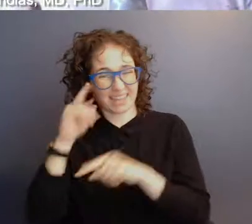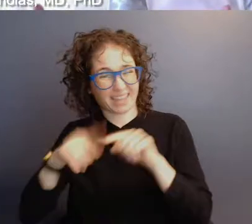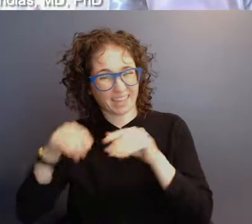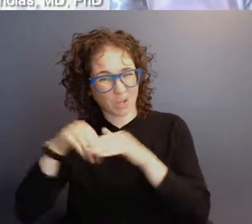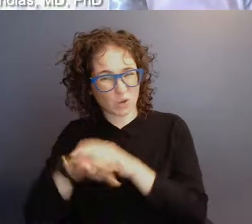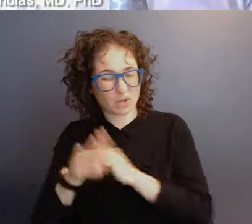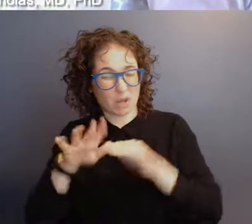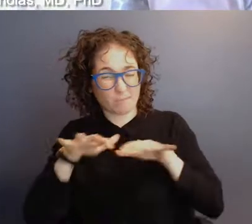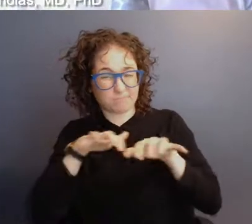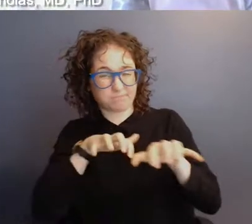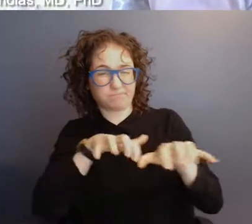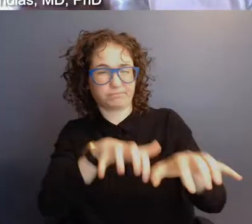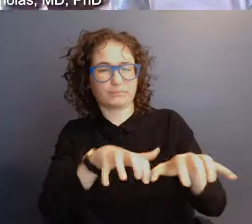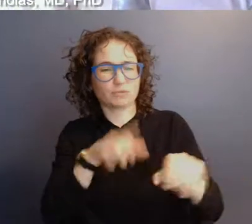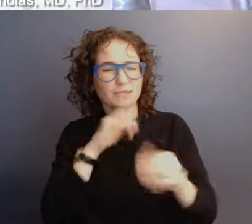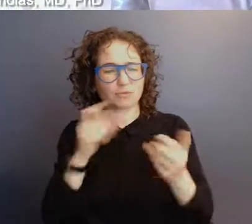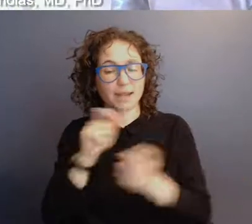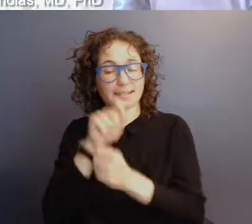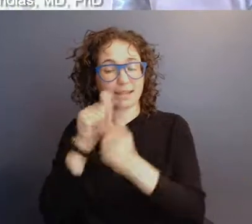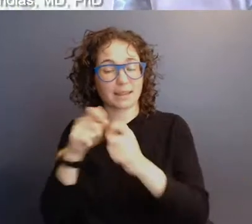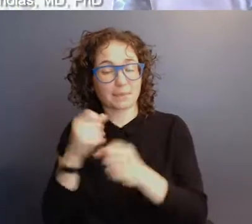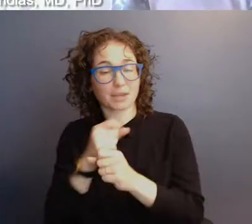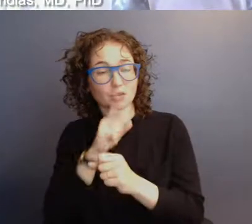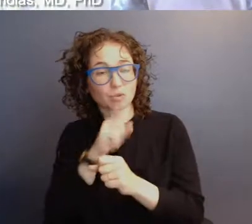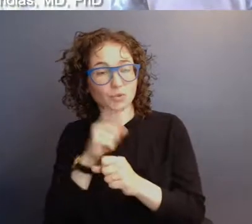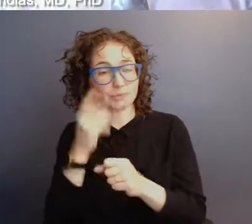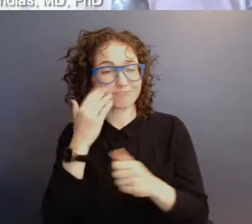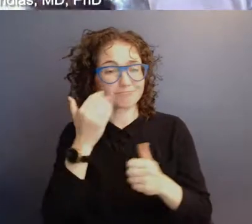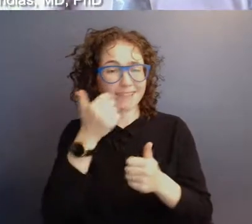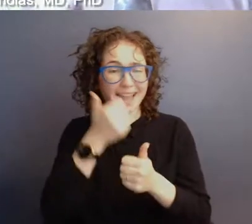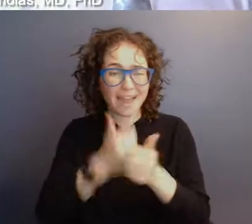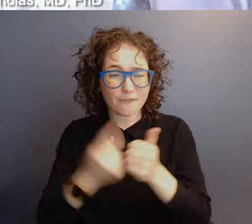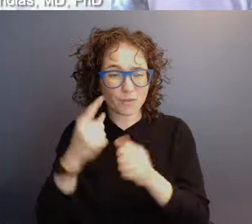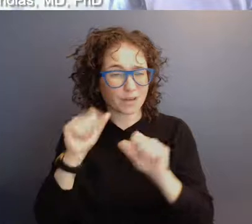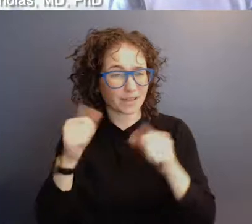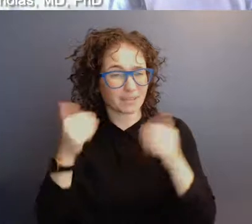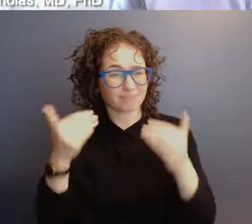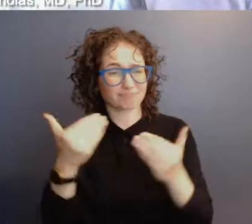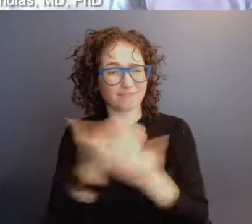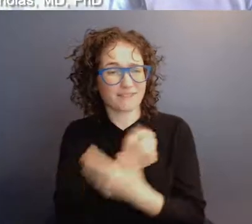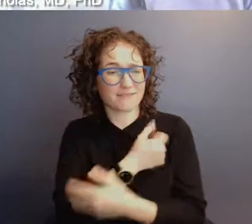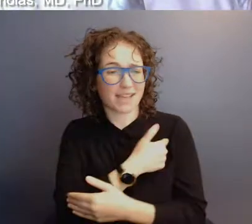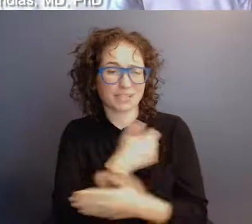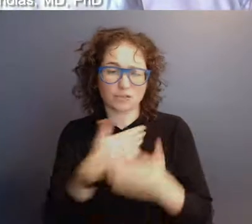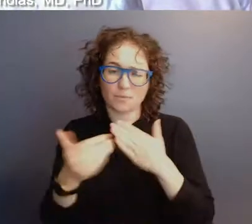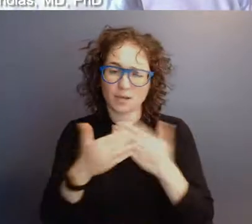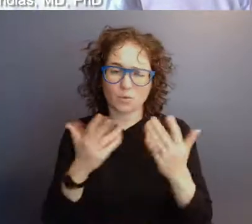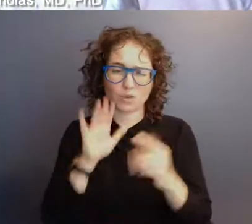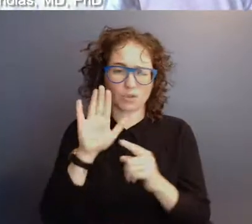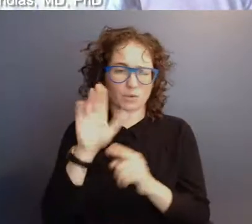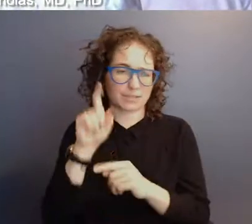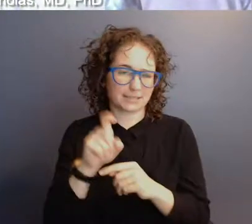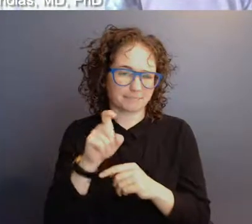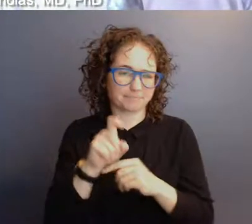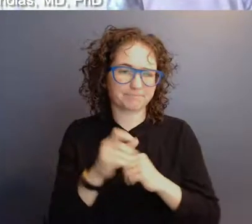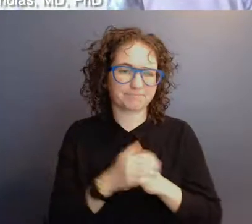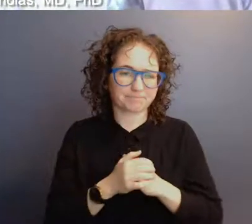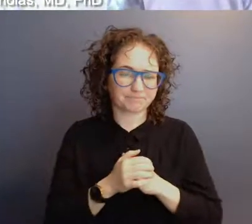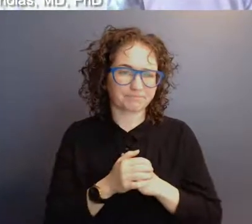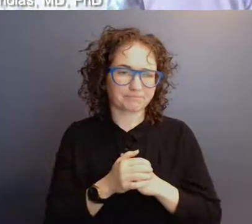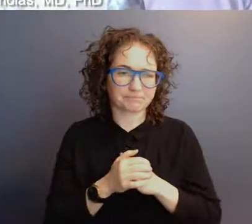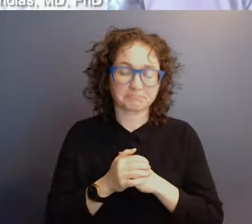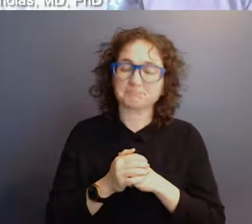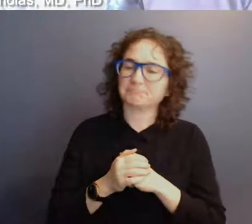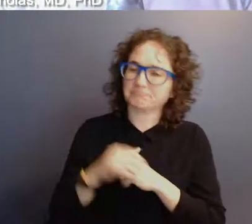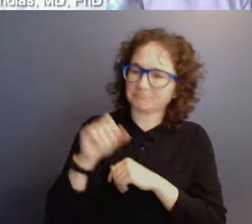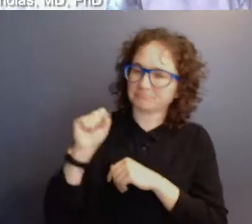We're tailoring this to make sure that everybody can be vaccinated no matter what your need. And that's our goal.